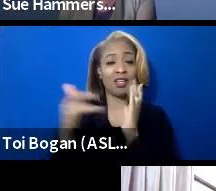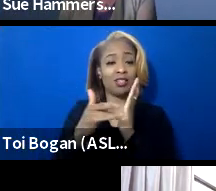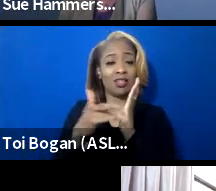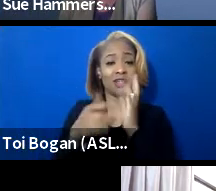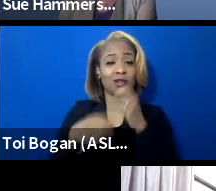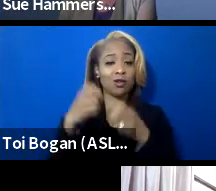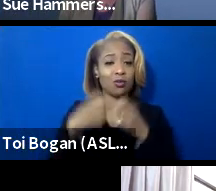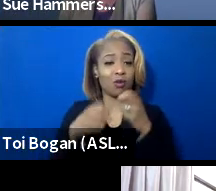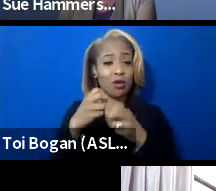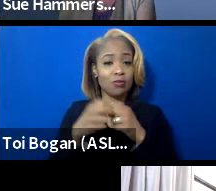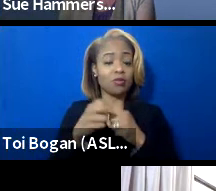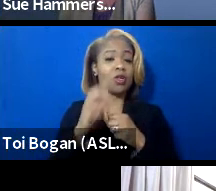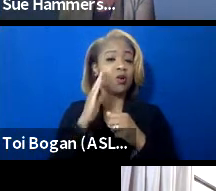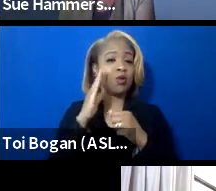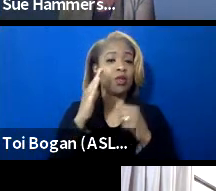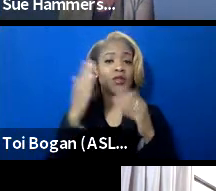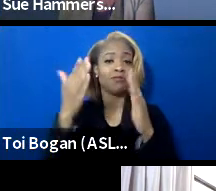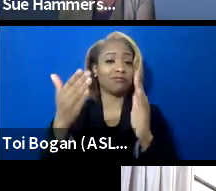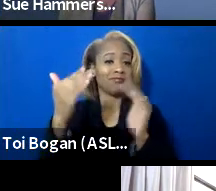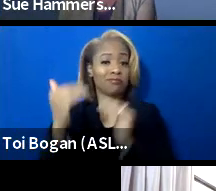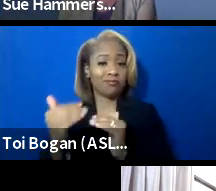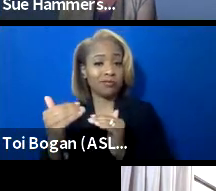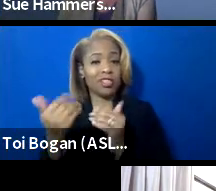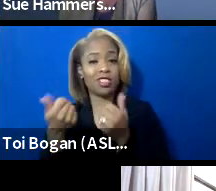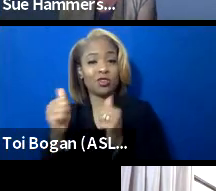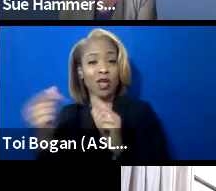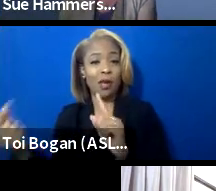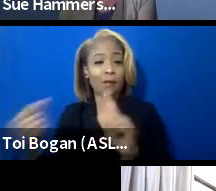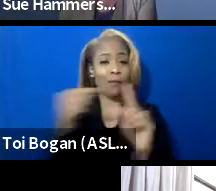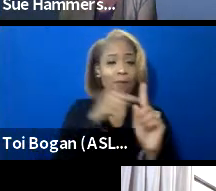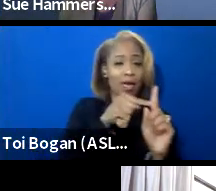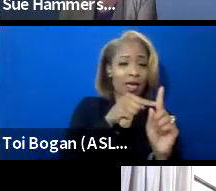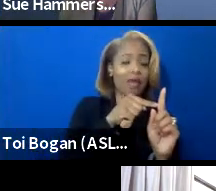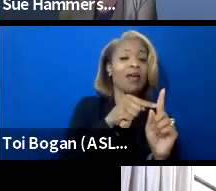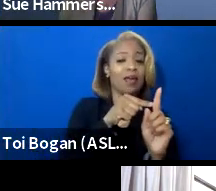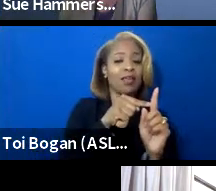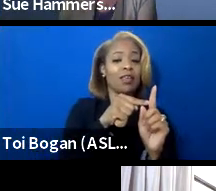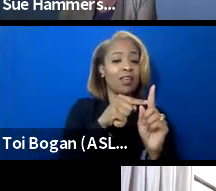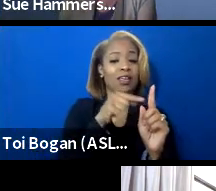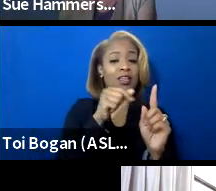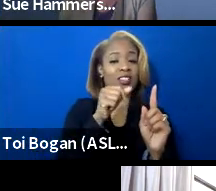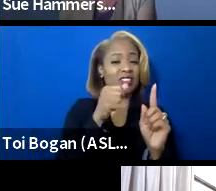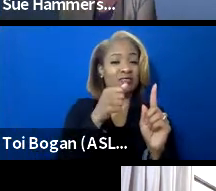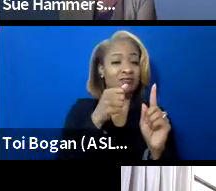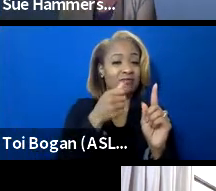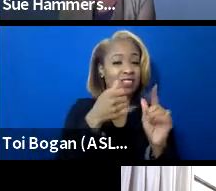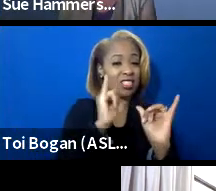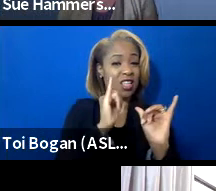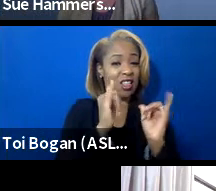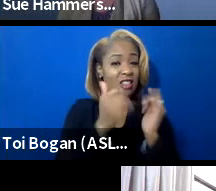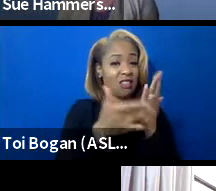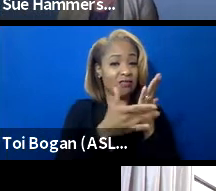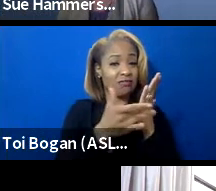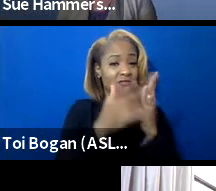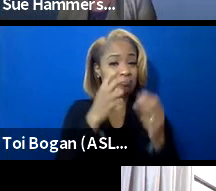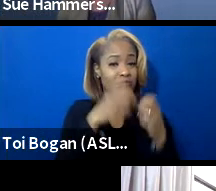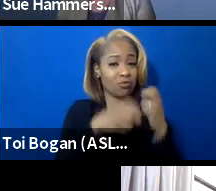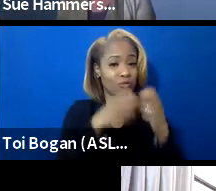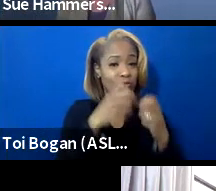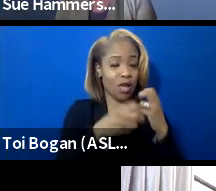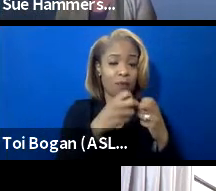issues, we will move on to the next person and try to come back to you. And if we still can't resolve those technical audio